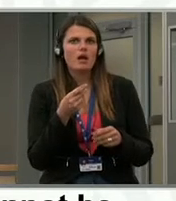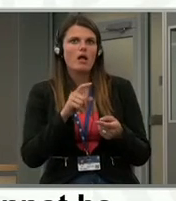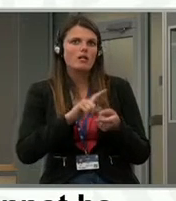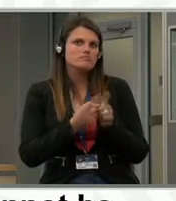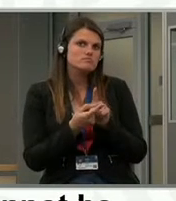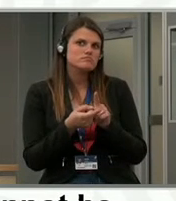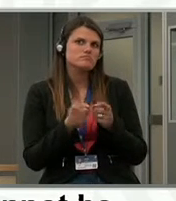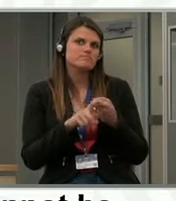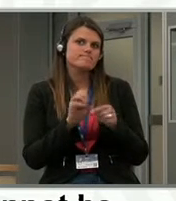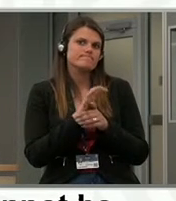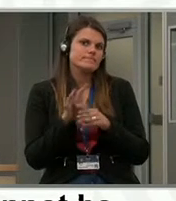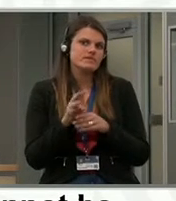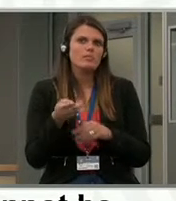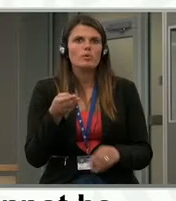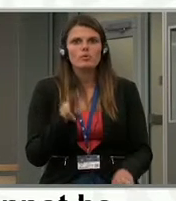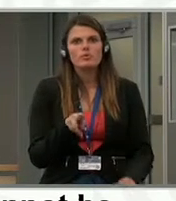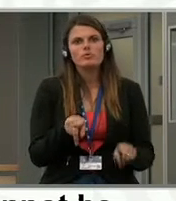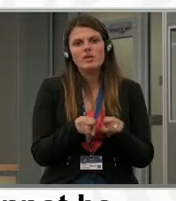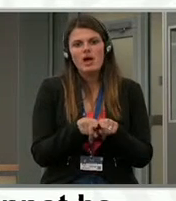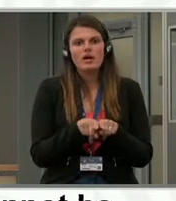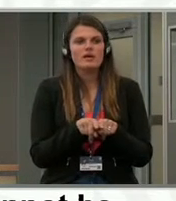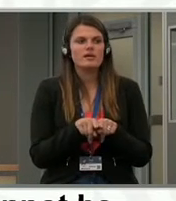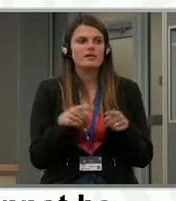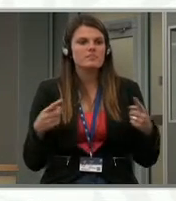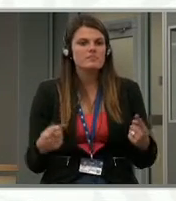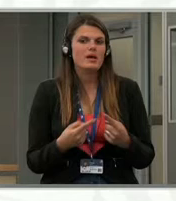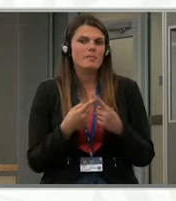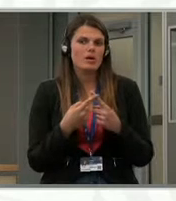of adequate spending for these policies.